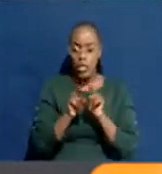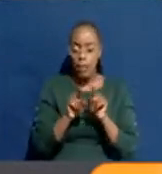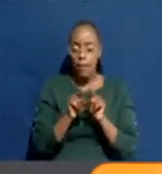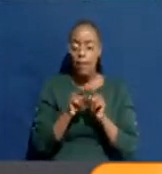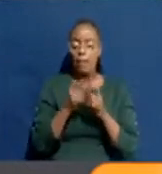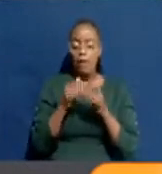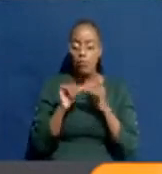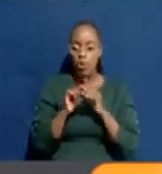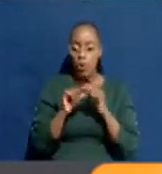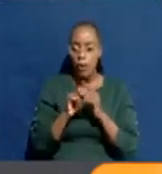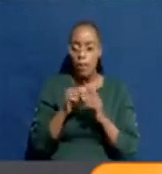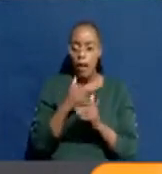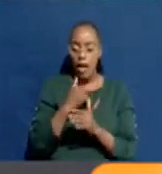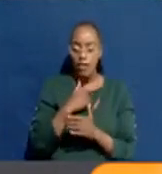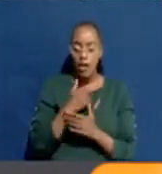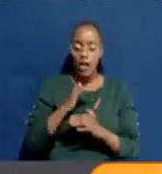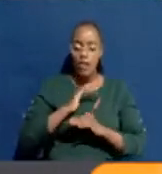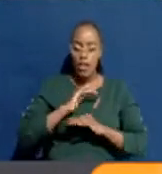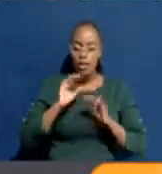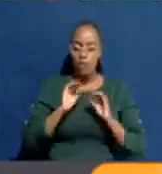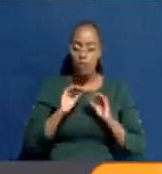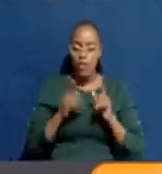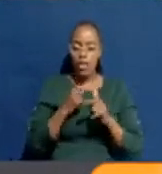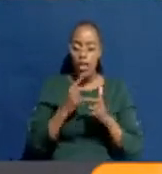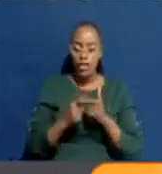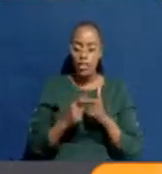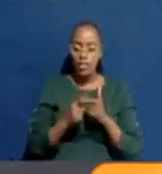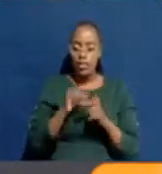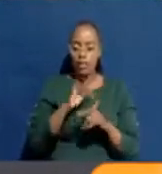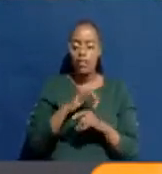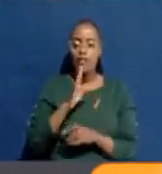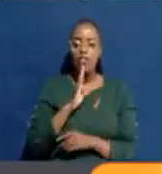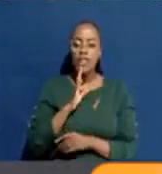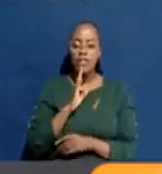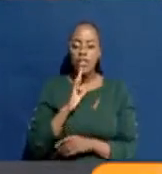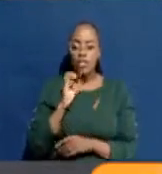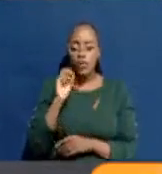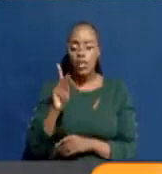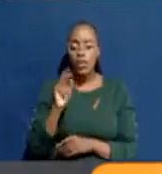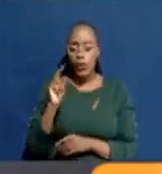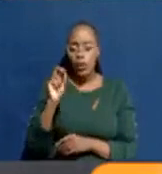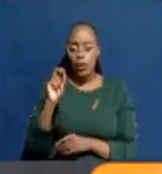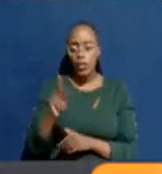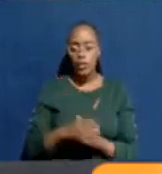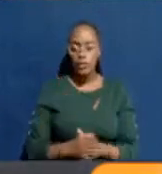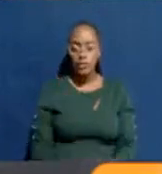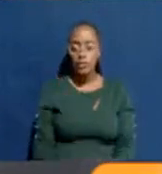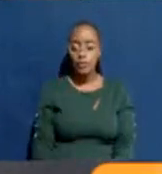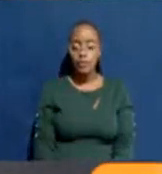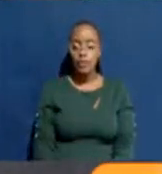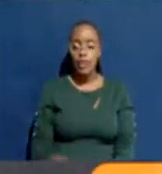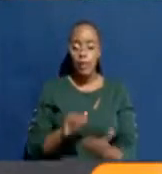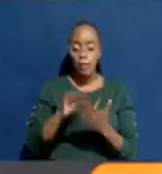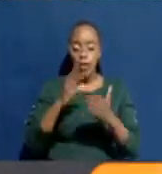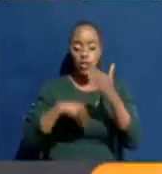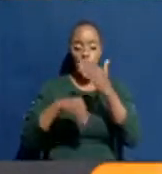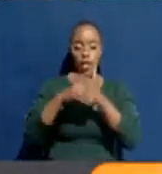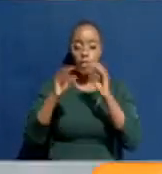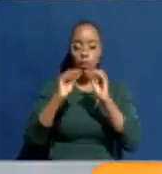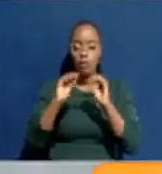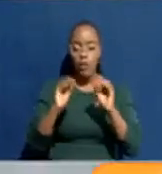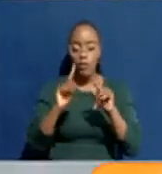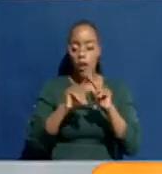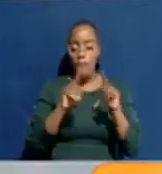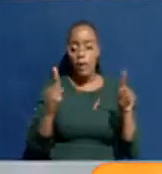hole of deficit, digging the hole of debt. Okay, all right. There's nothing more to add to that. But of